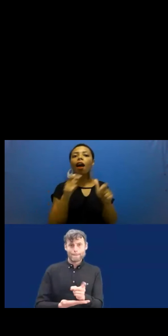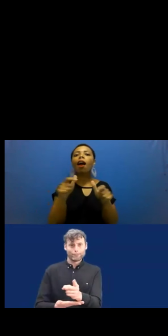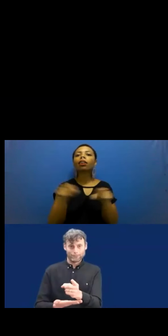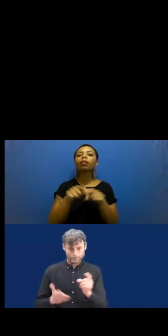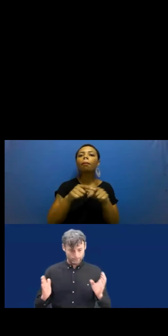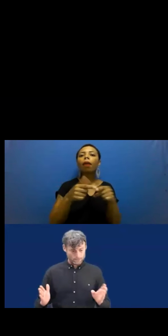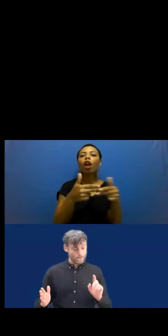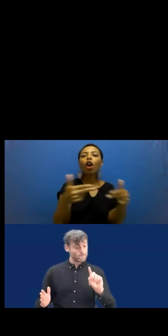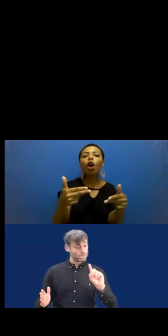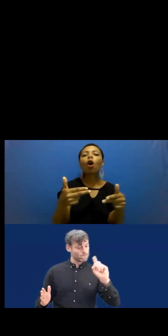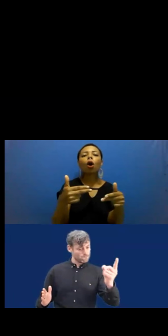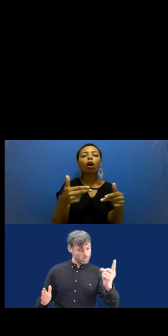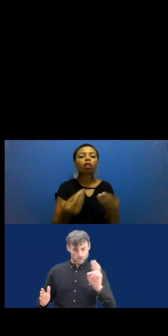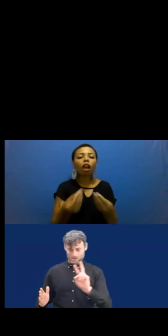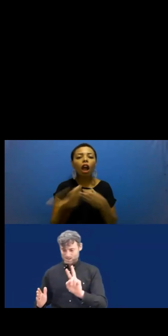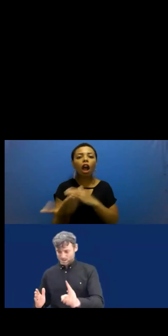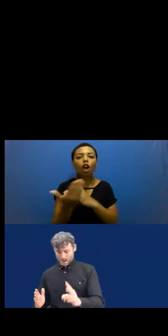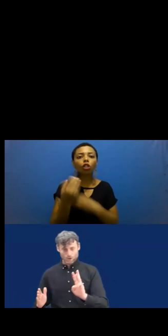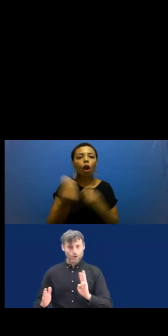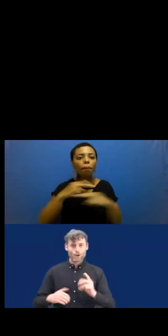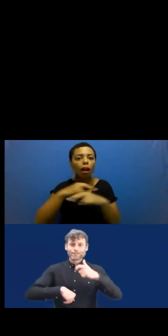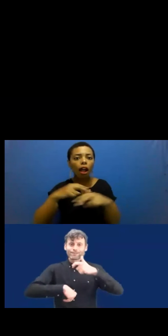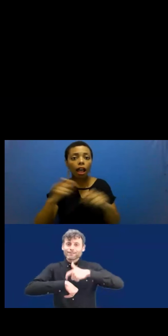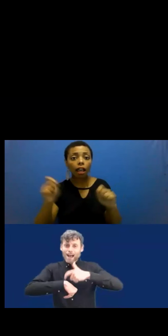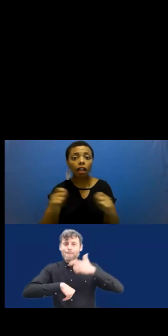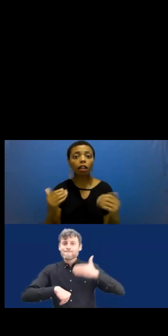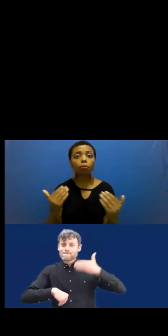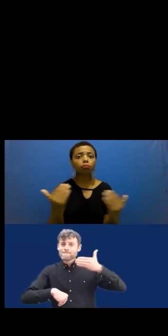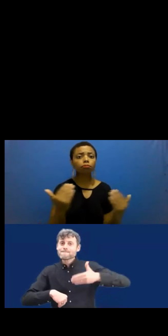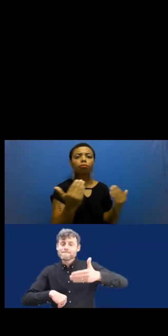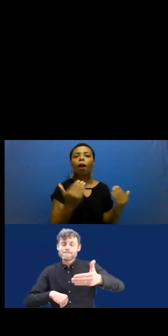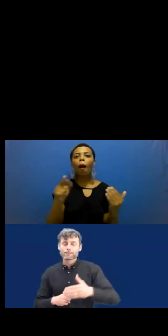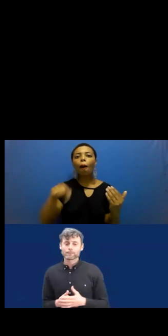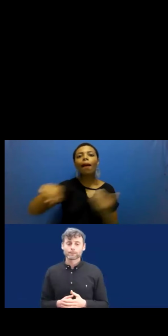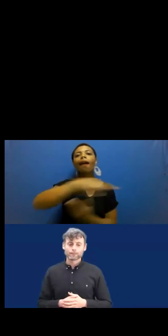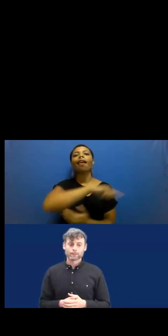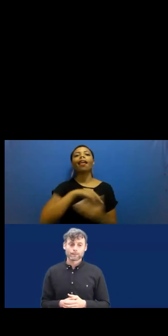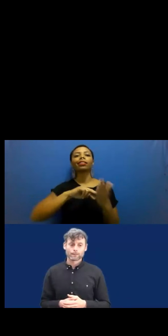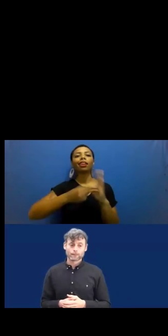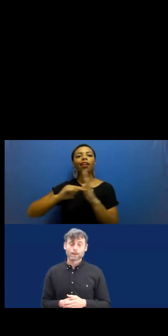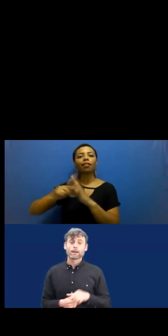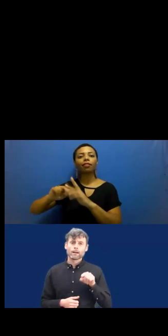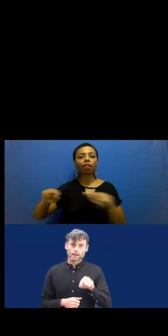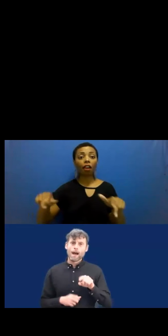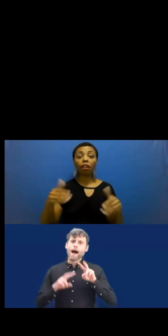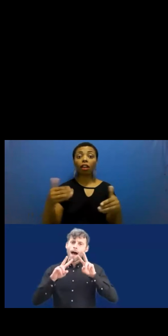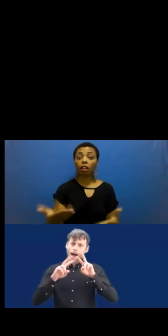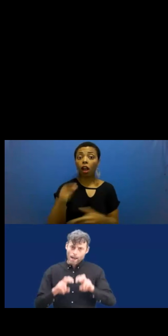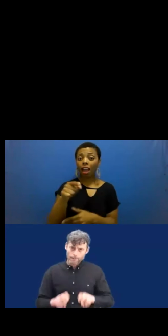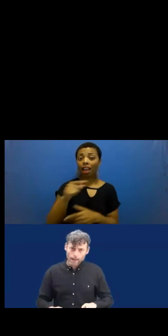a comparison of similar meanings. These were further analyzed